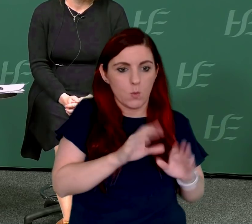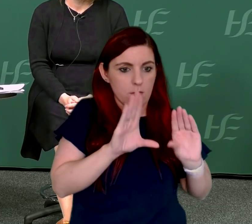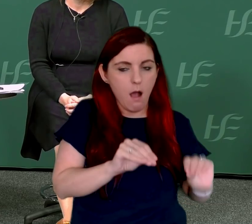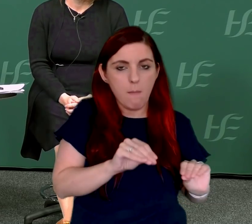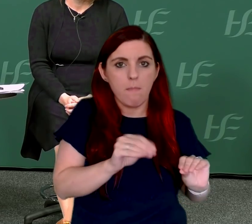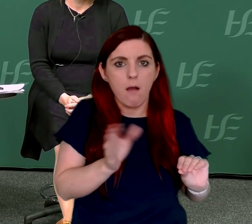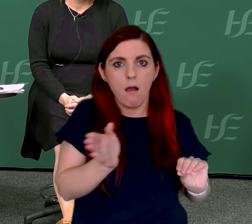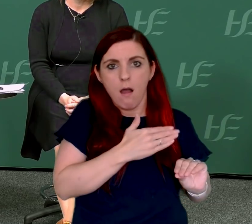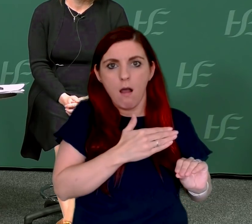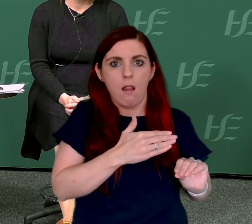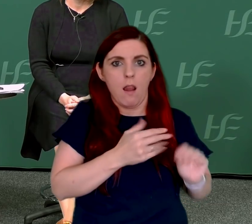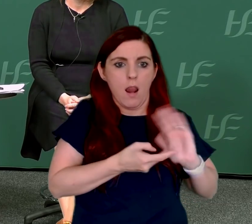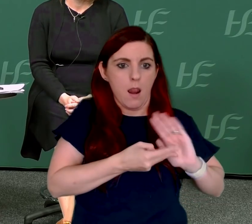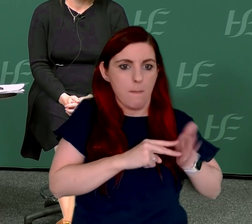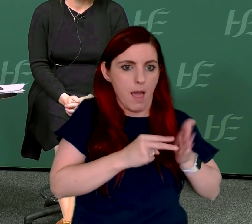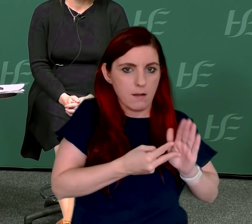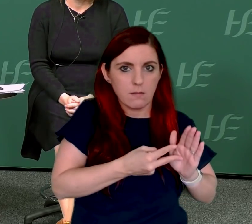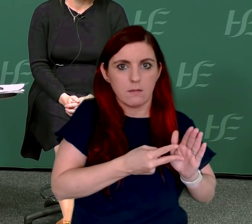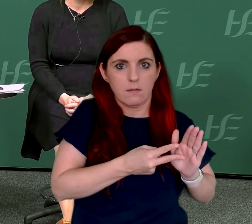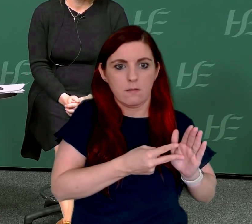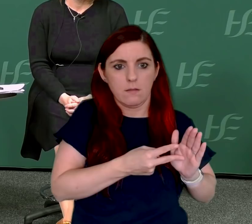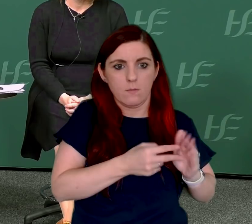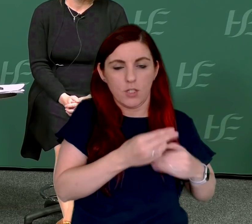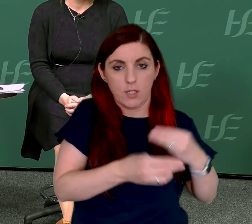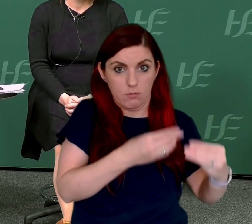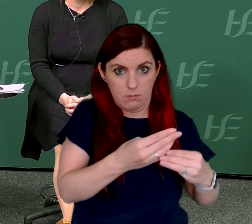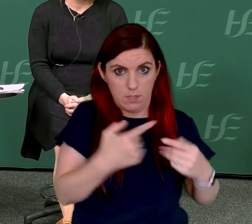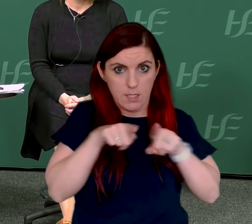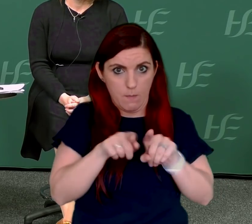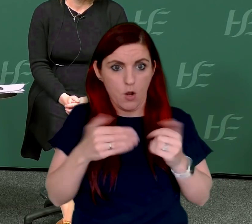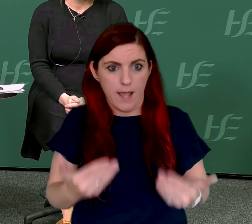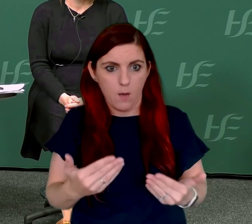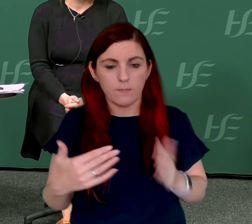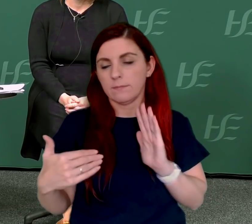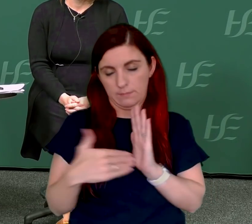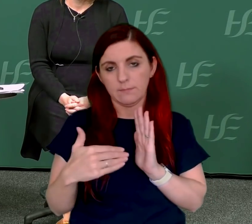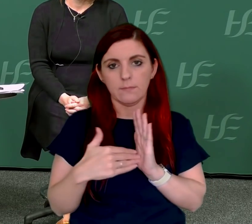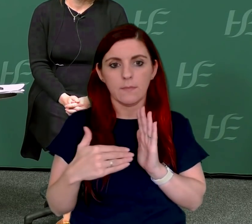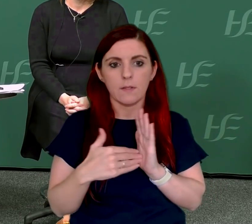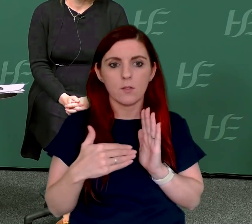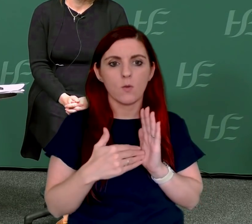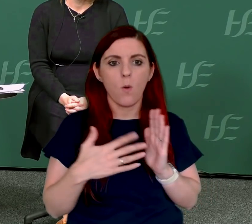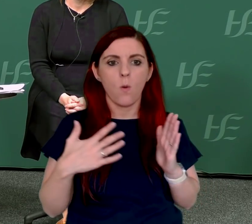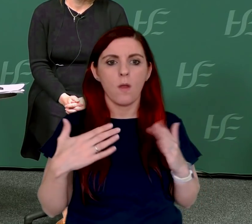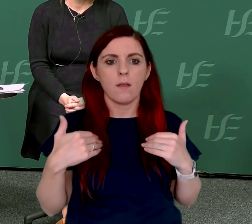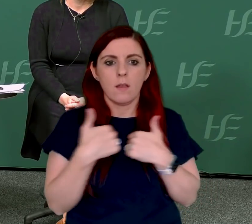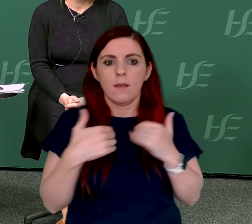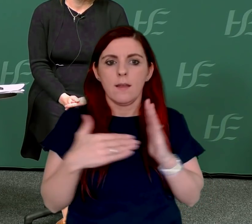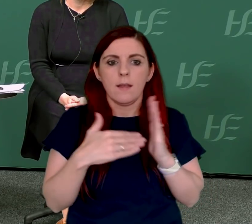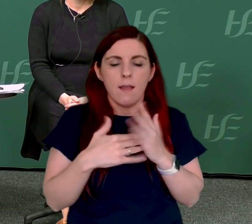all planned operations and procedures? Yeah, I think, and just in terms of that letter that we issued out, that was